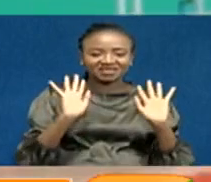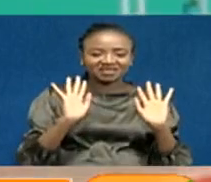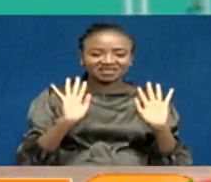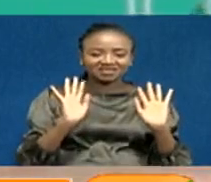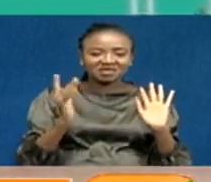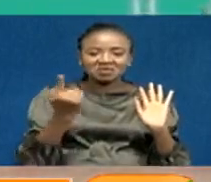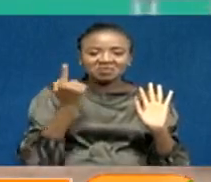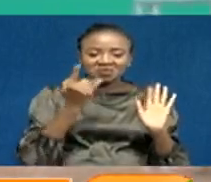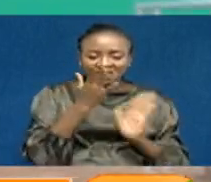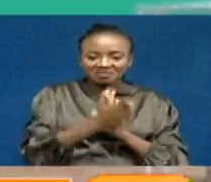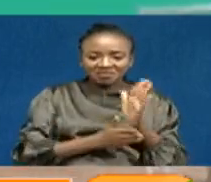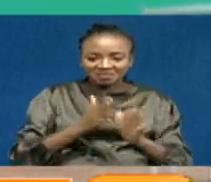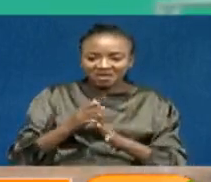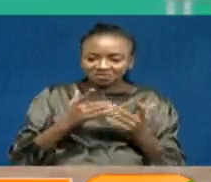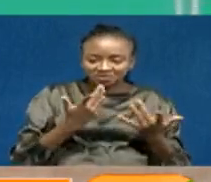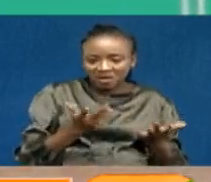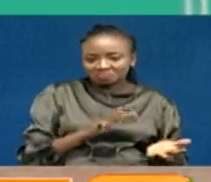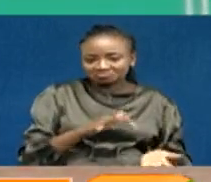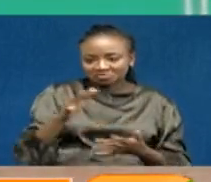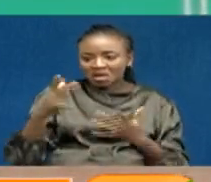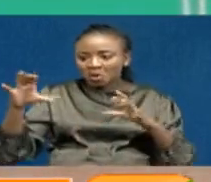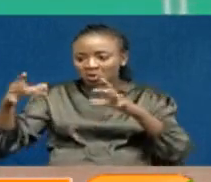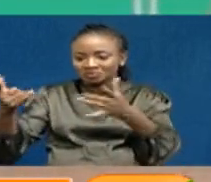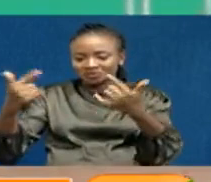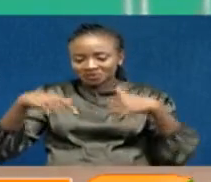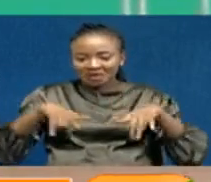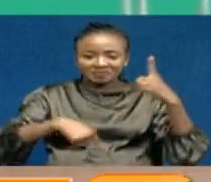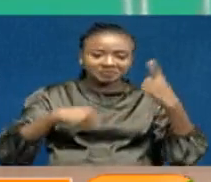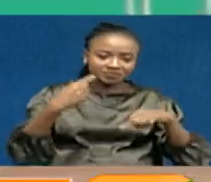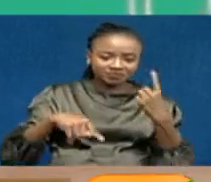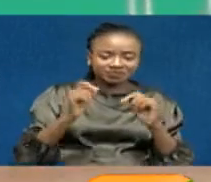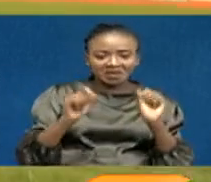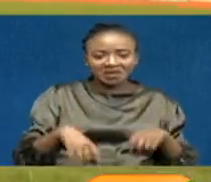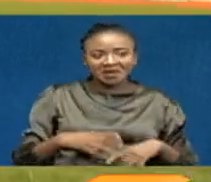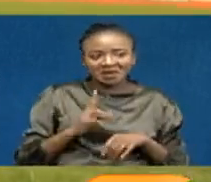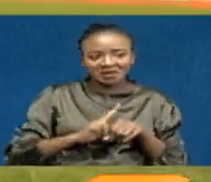prepare for the handing over so that the community can be able to use this facility.